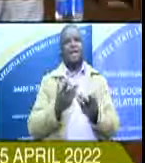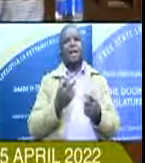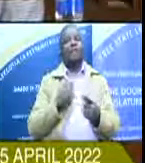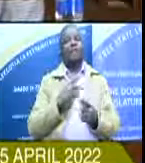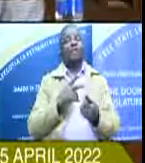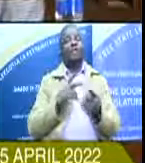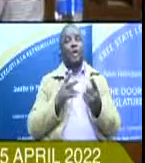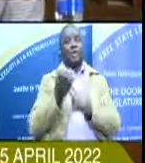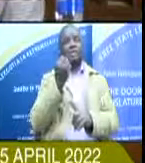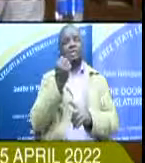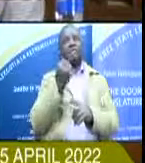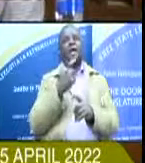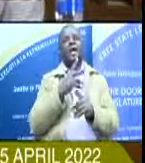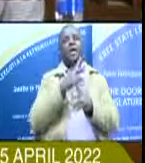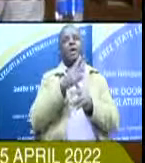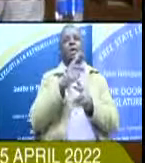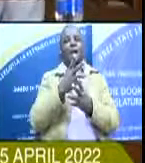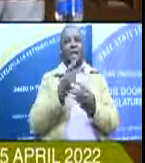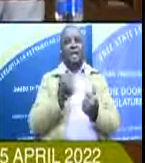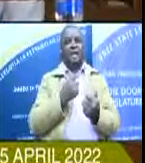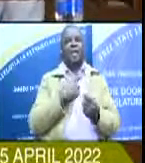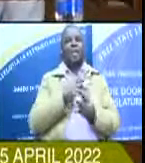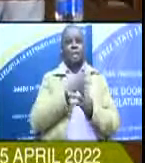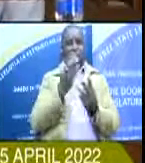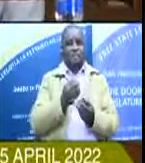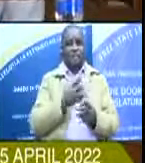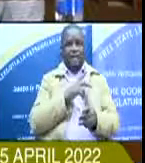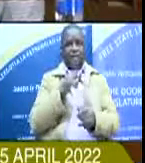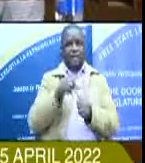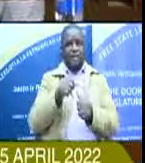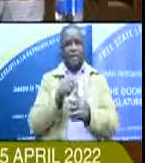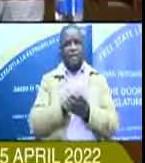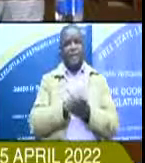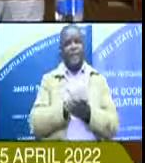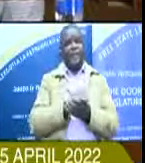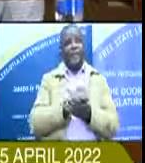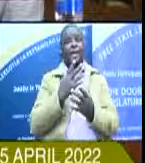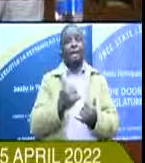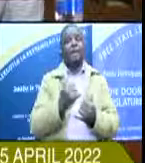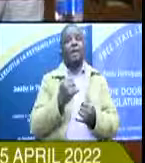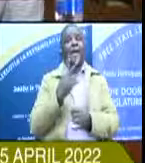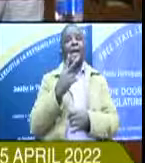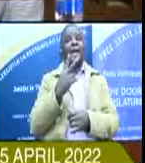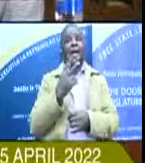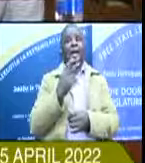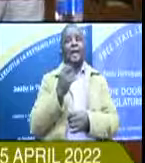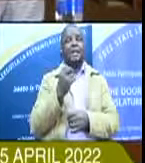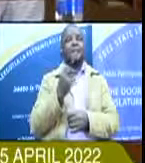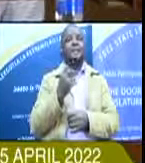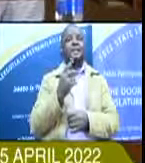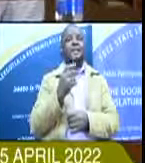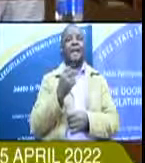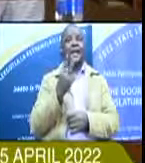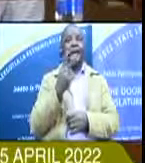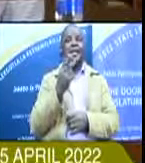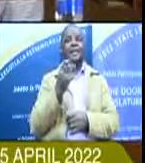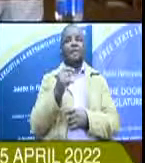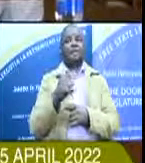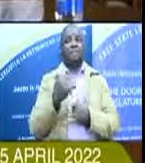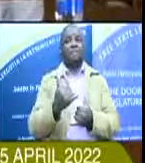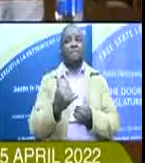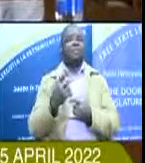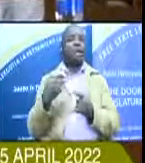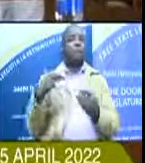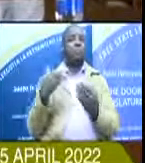health coverage and increasing life expectancy for our people. It is now 8 years towards the year 2030, our target